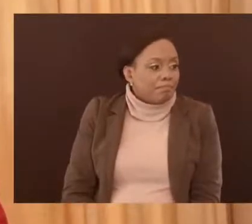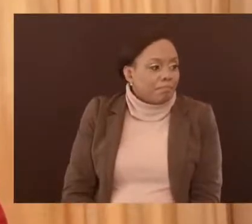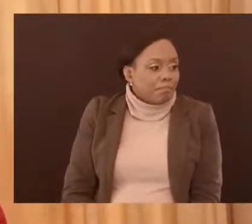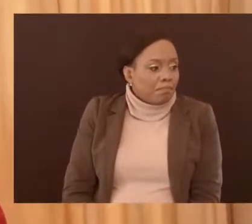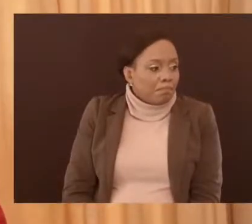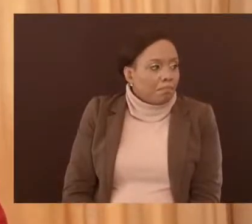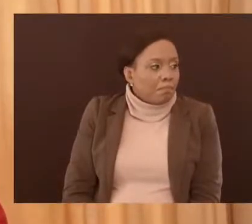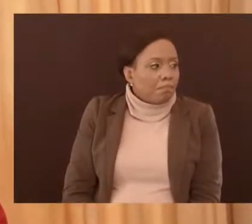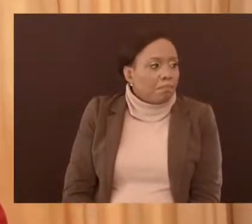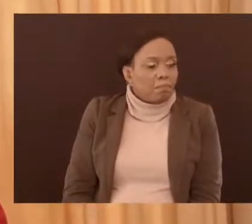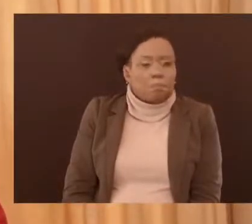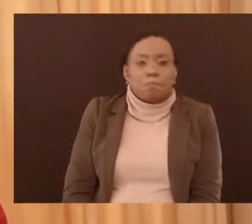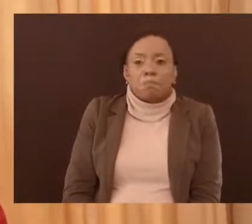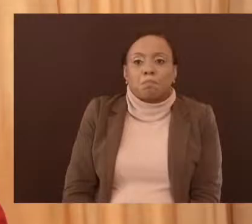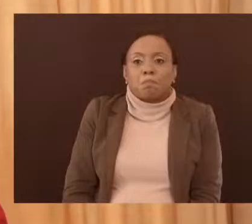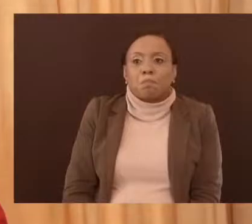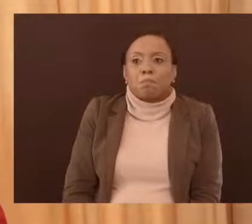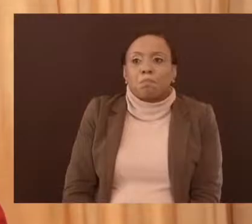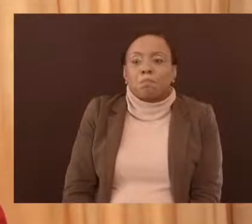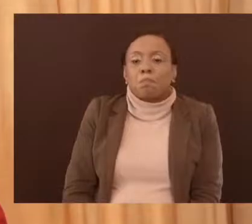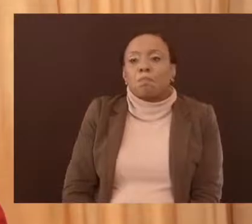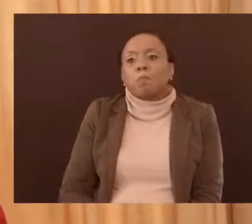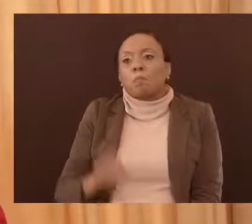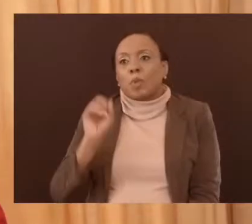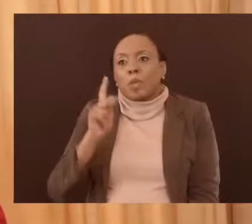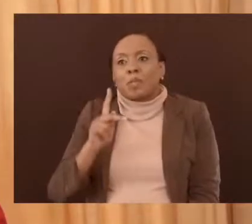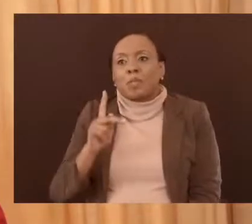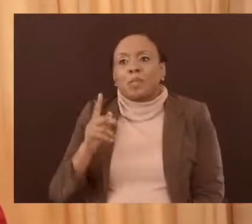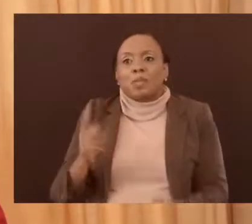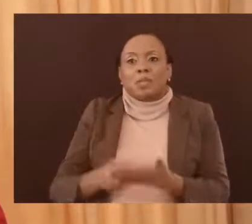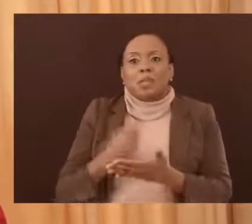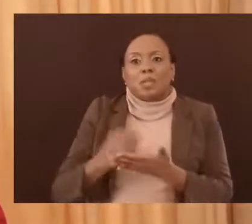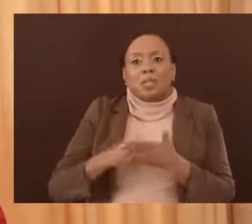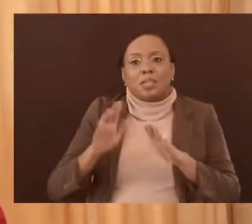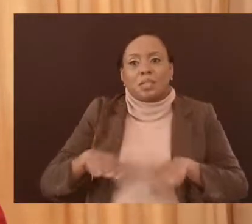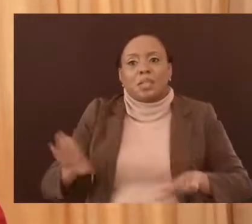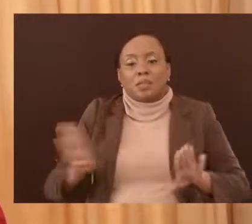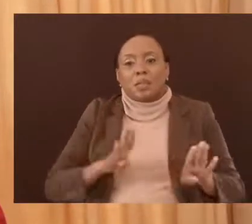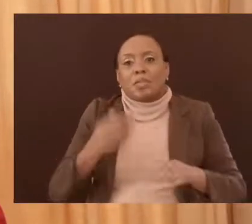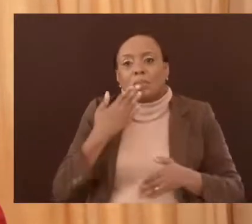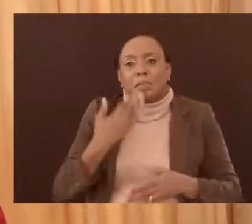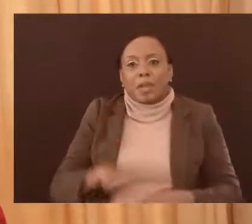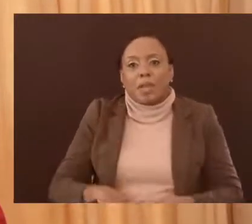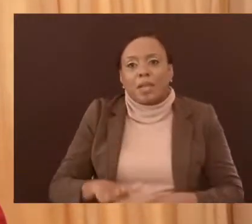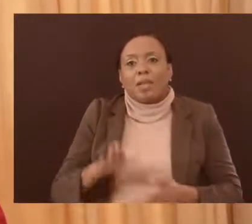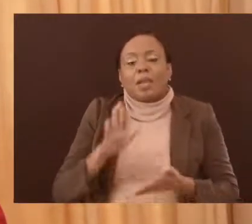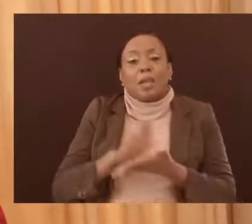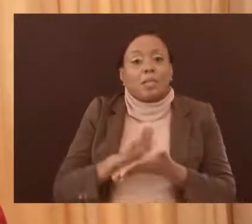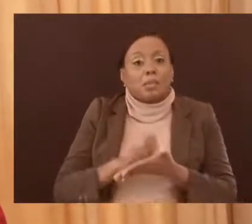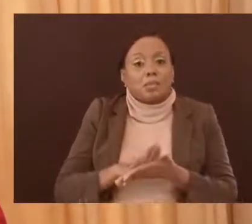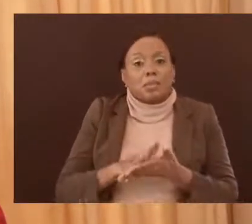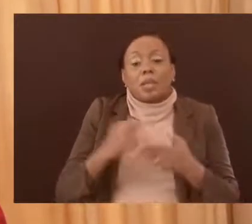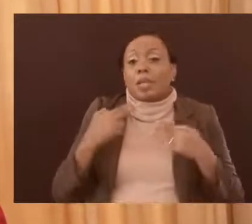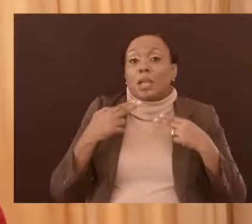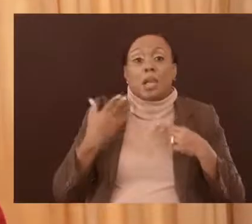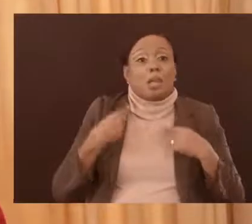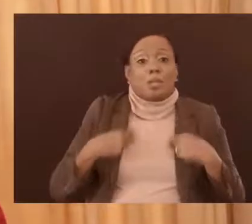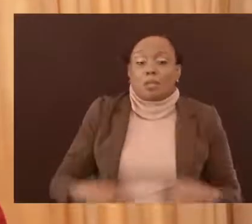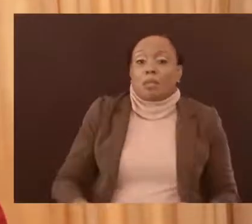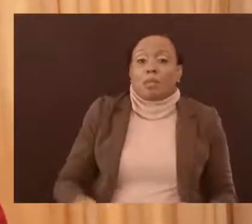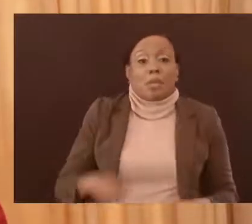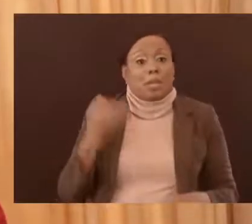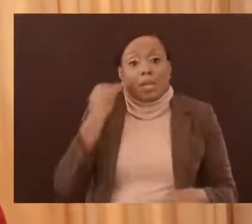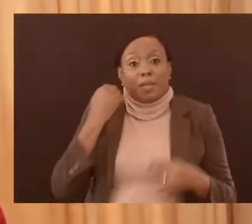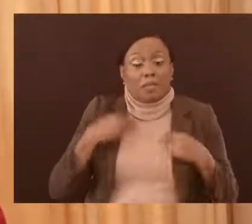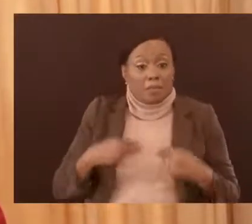context. Children behave sometimes badly at school and they're in school uniforms. Wearing a school uniform is not going to suddenly